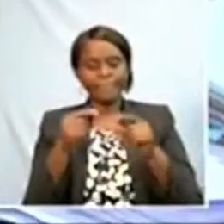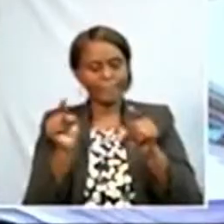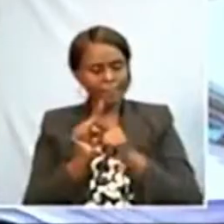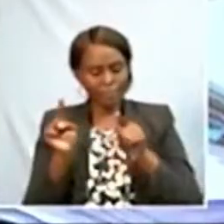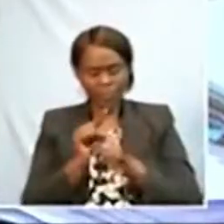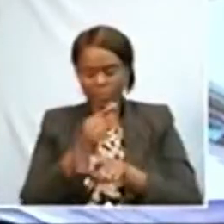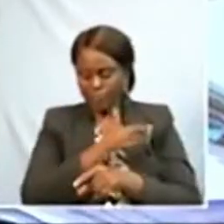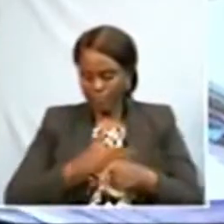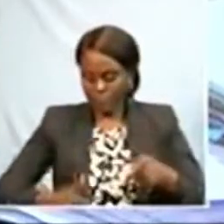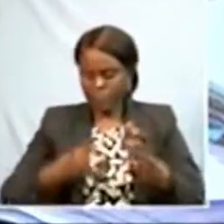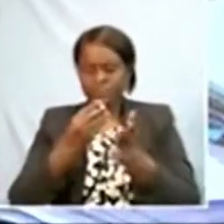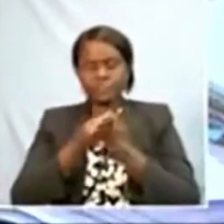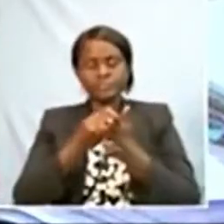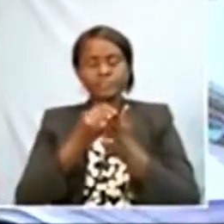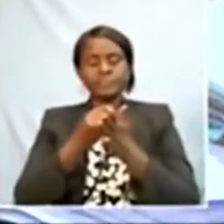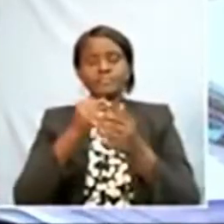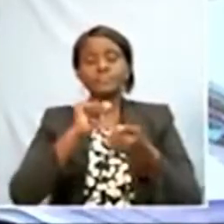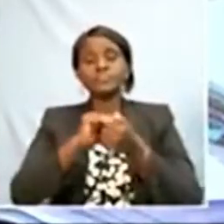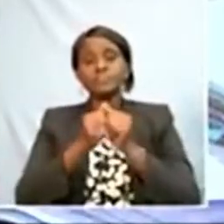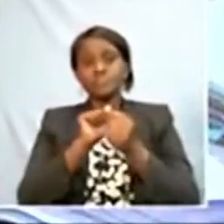serious financial crimes.